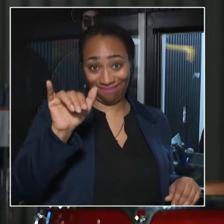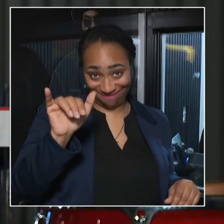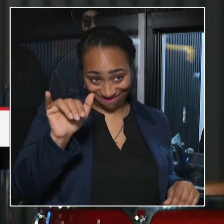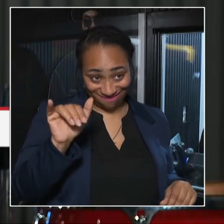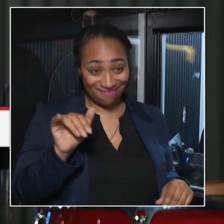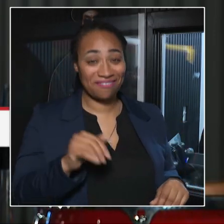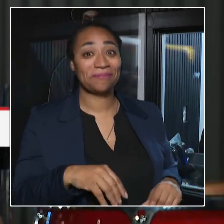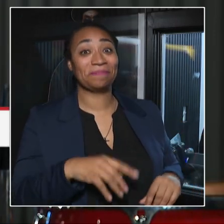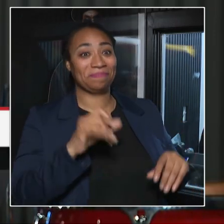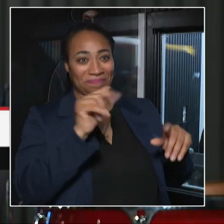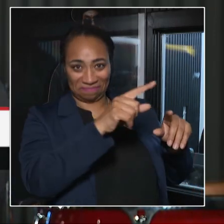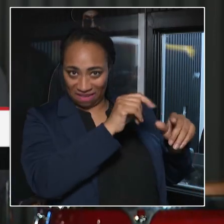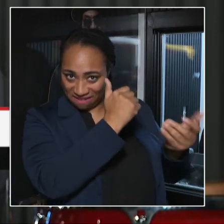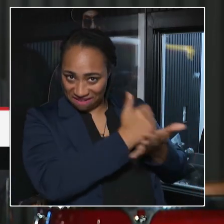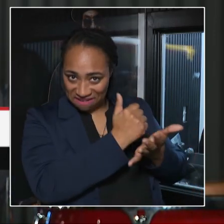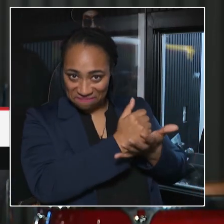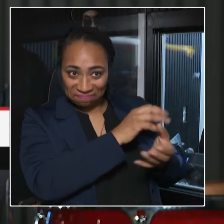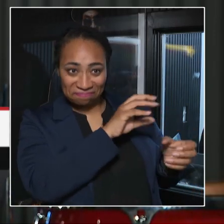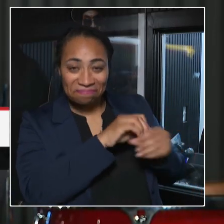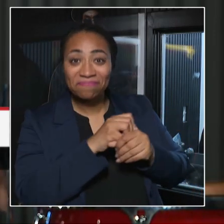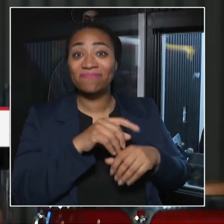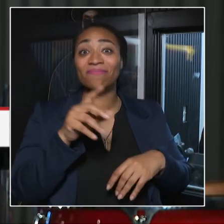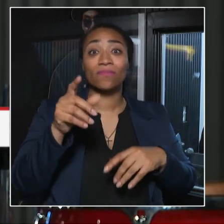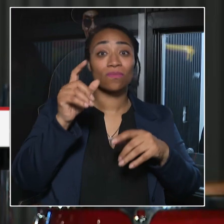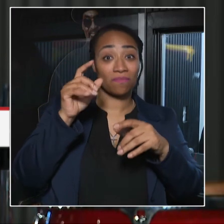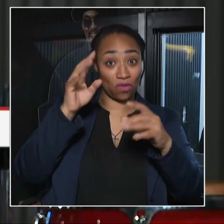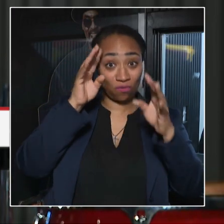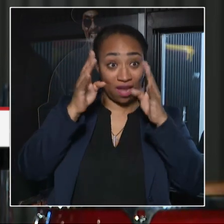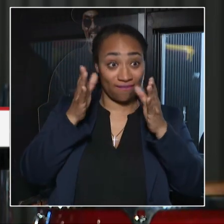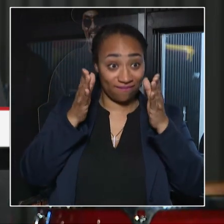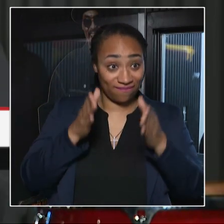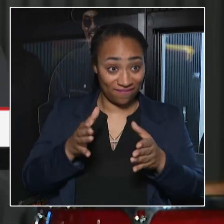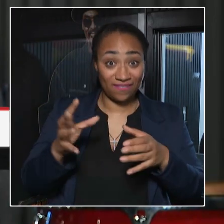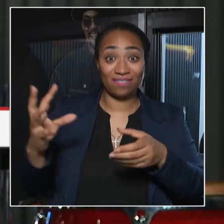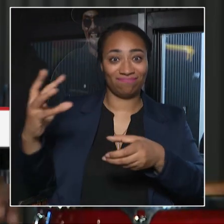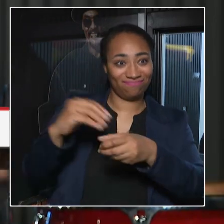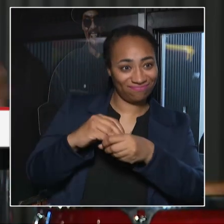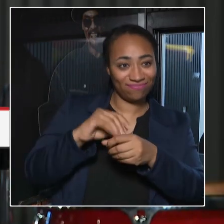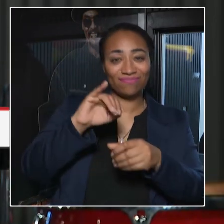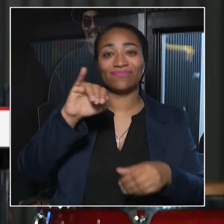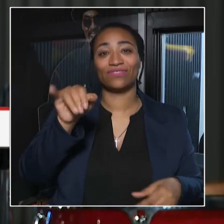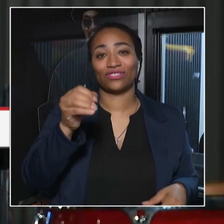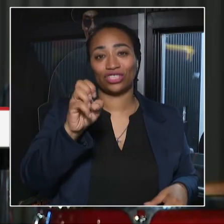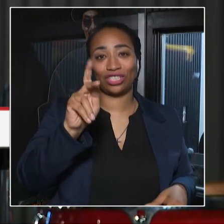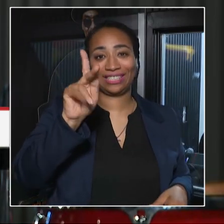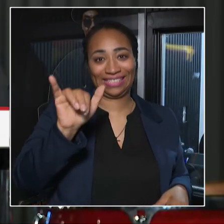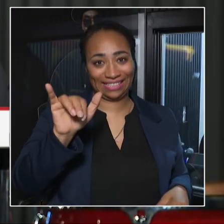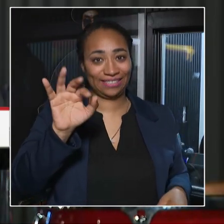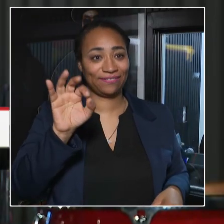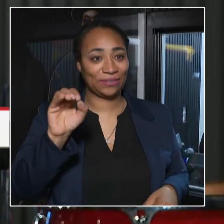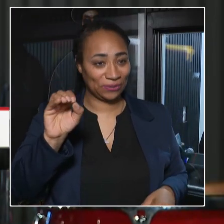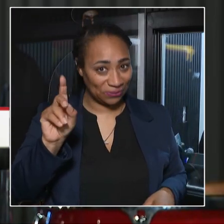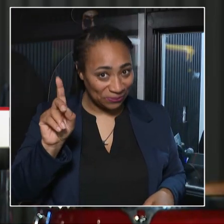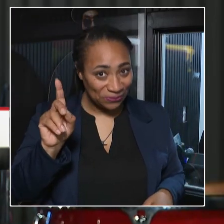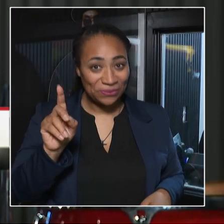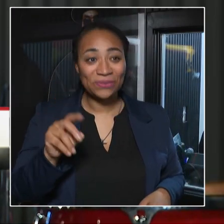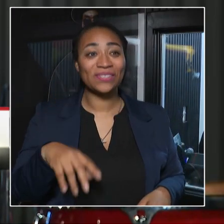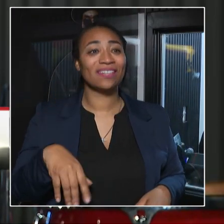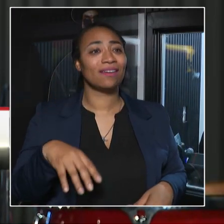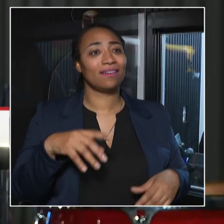Junk Food. Our floors were done by Television, which is a business from